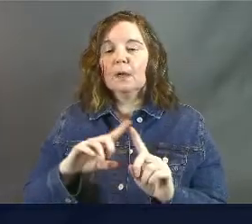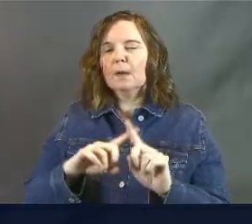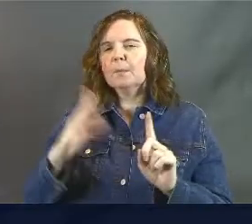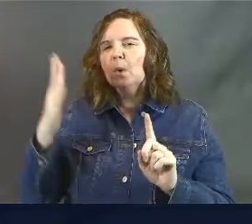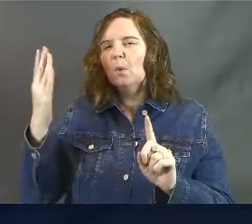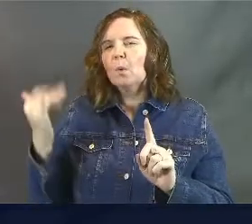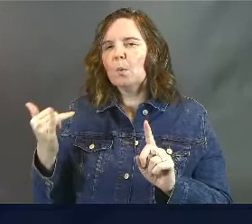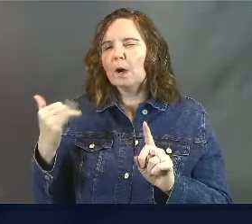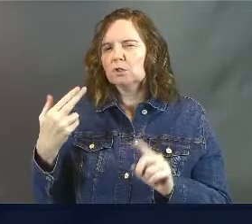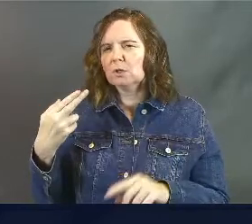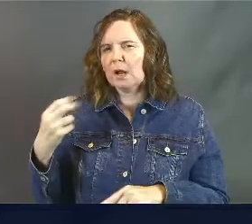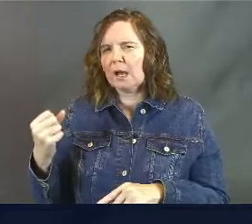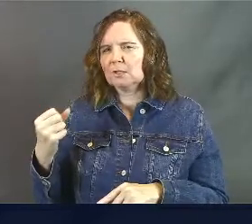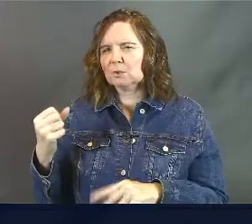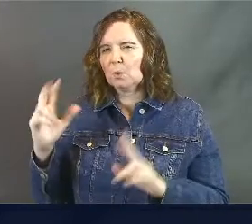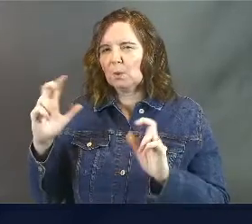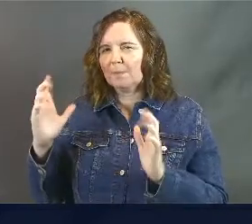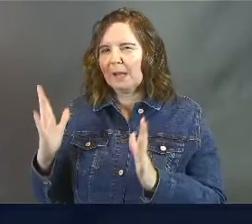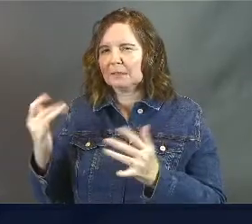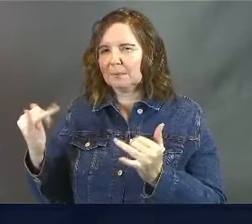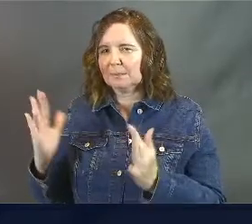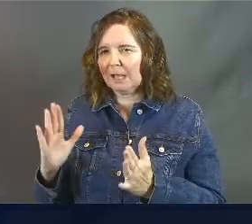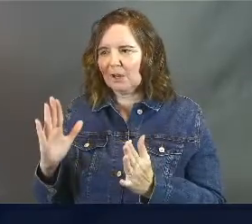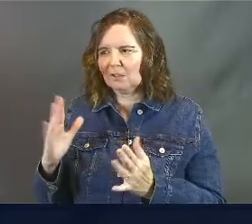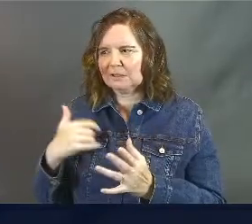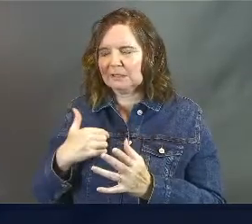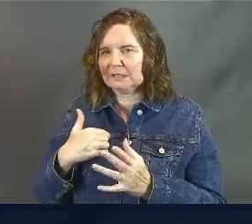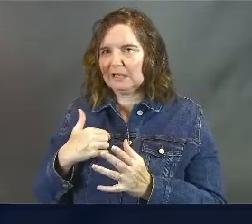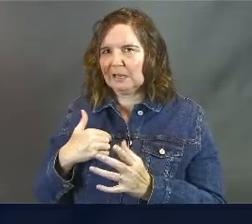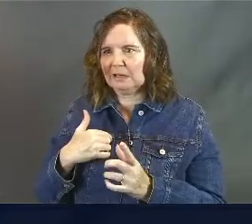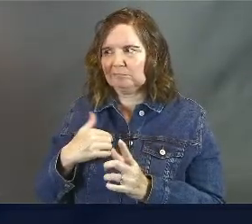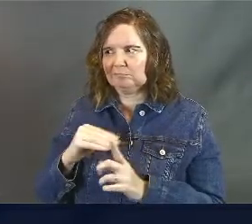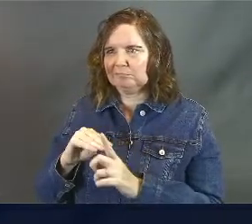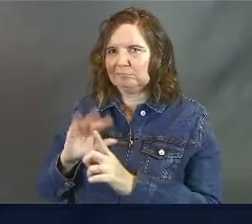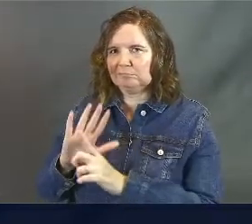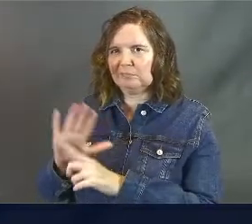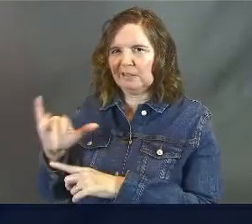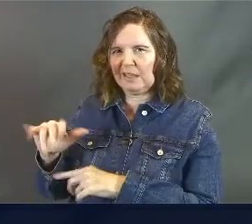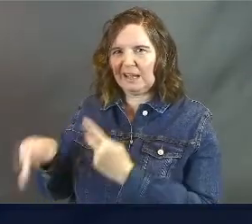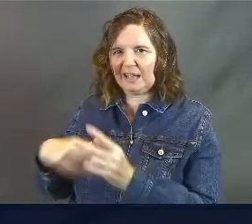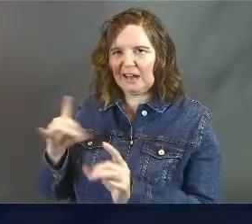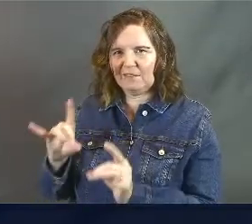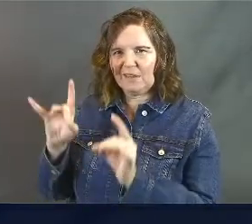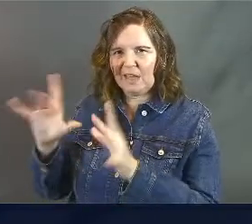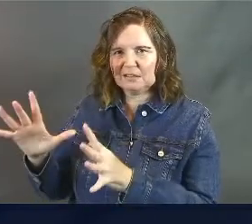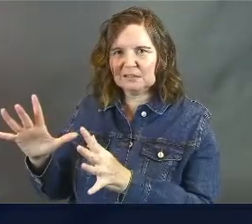But why should high school basketball players get subjected to that kind of hate?